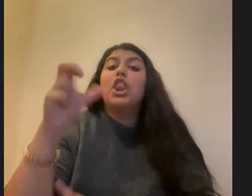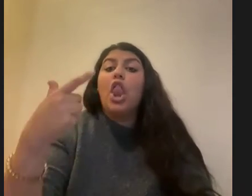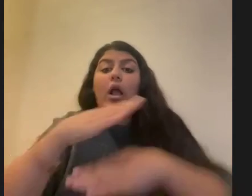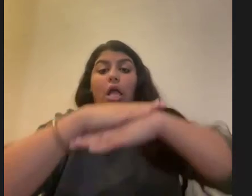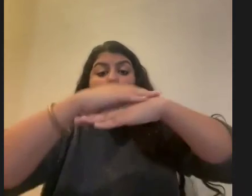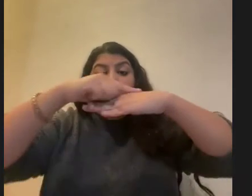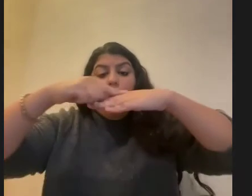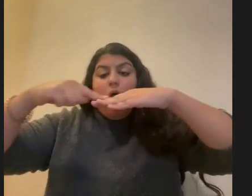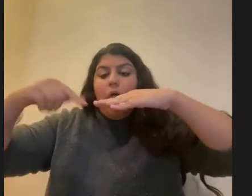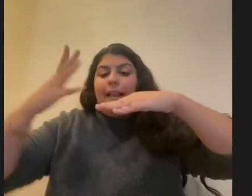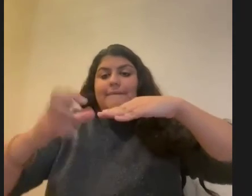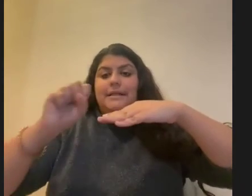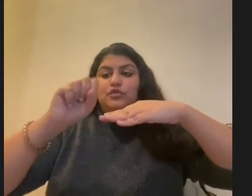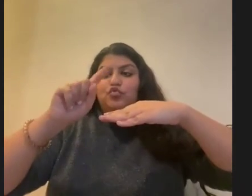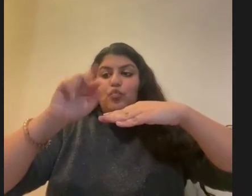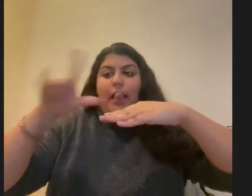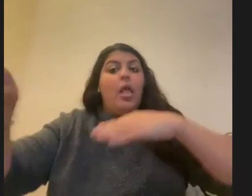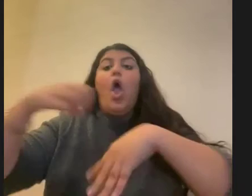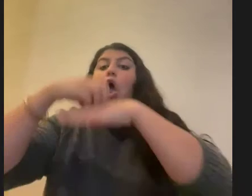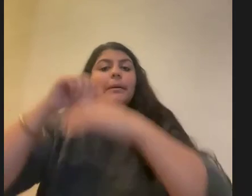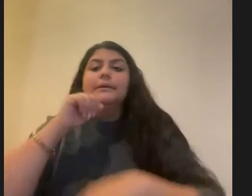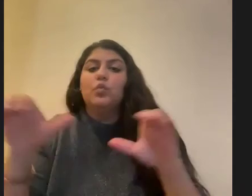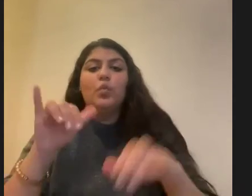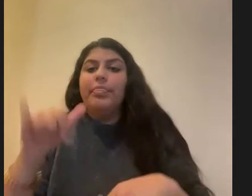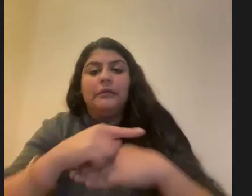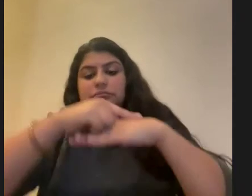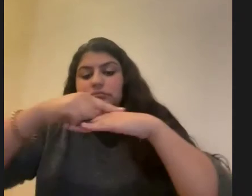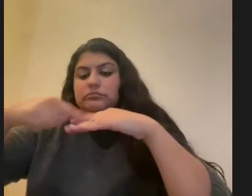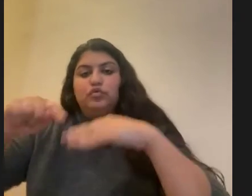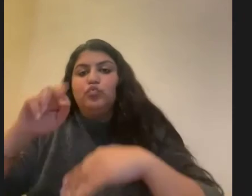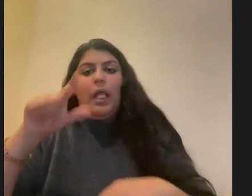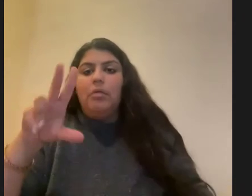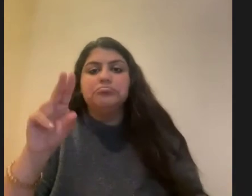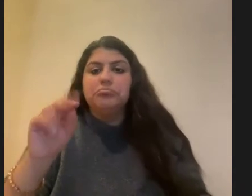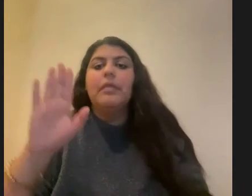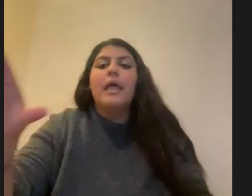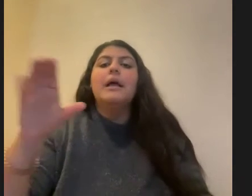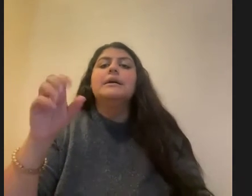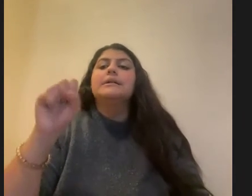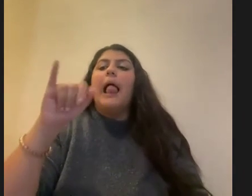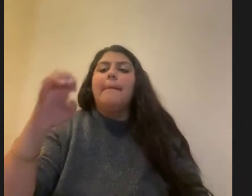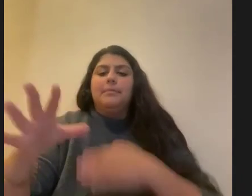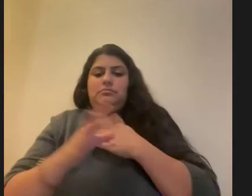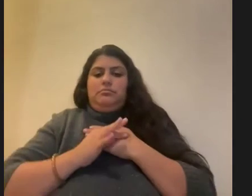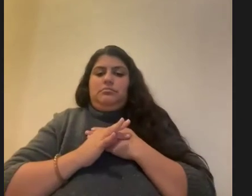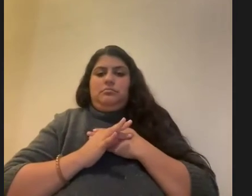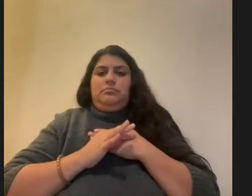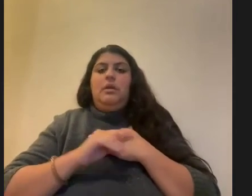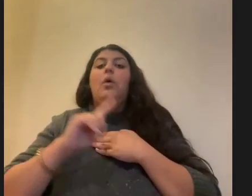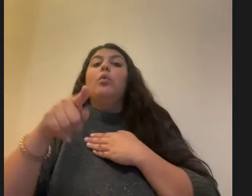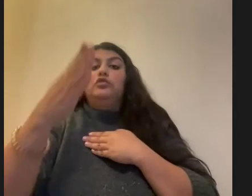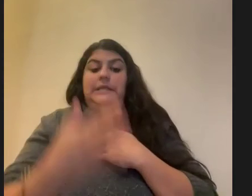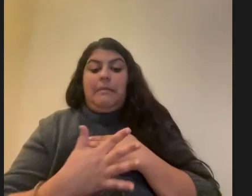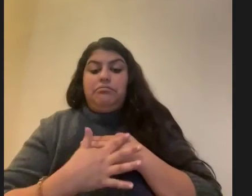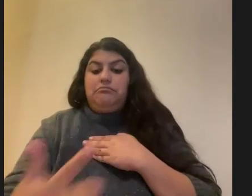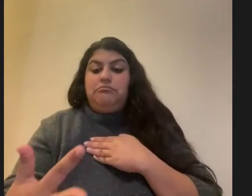slime. Octopuses aren't leaving like a trail. Like their slime is just on them. And if you stop touching the octopus, the slime